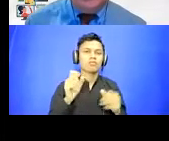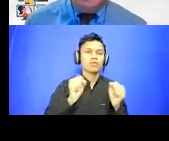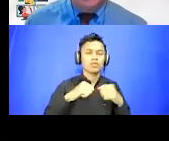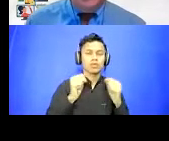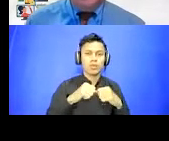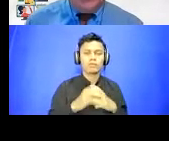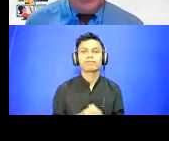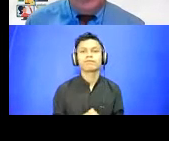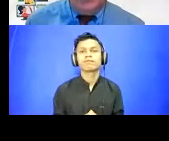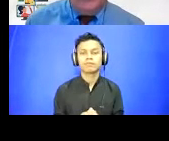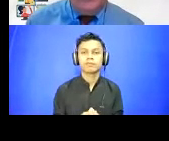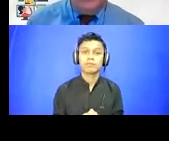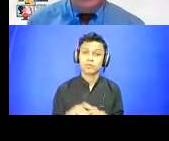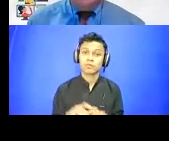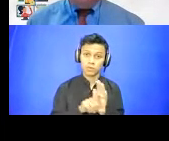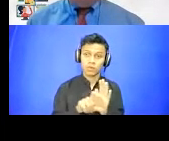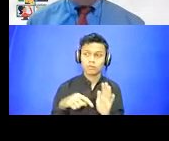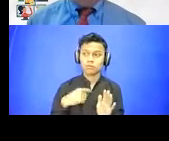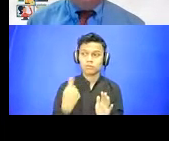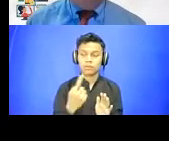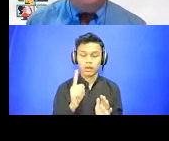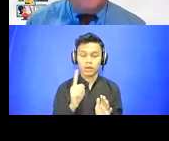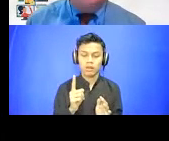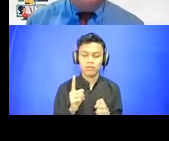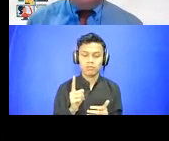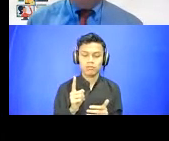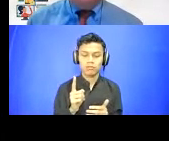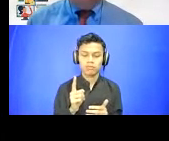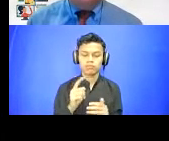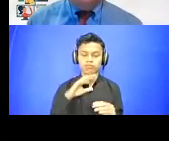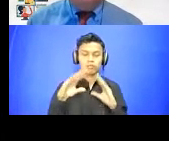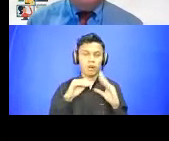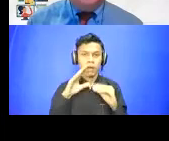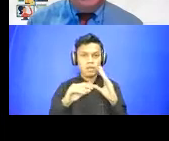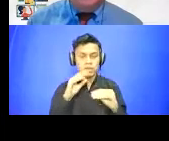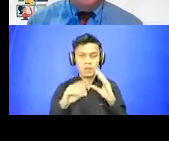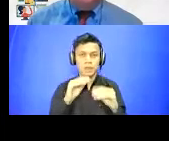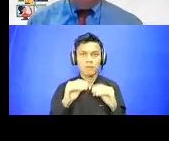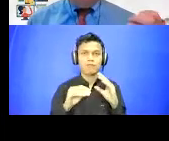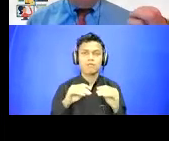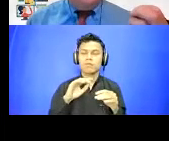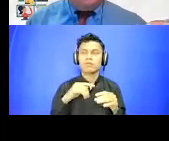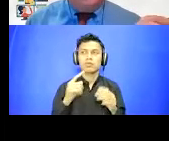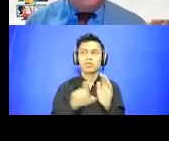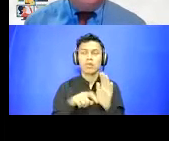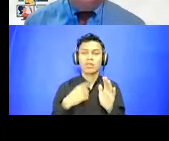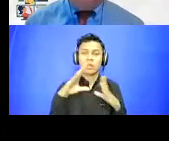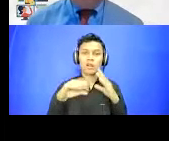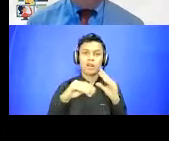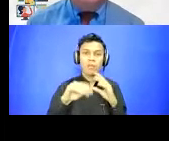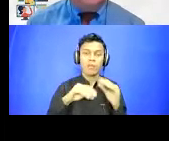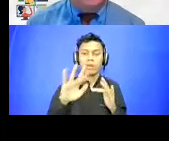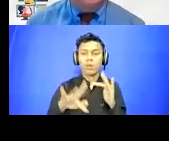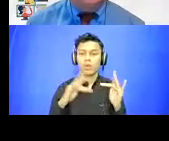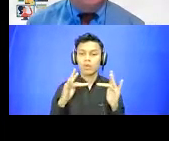in English, collateral. We have to talk to them about privacy and confidentiality when we are providing them